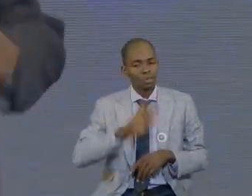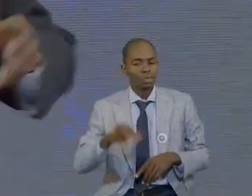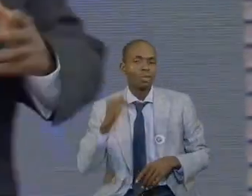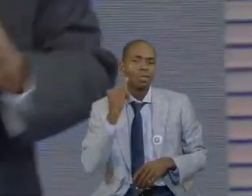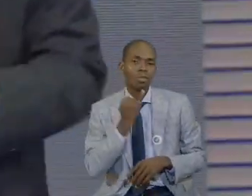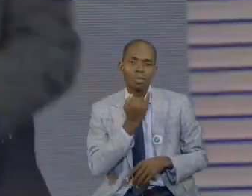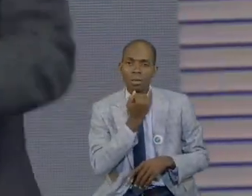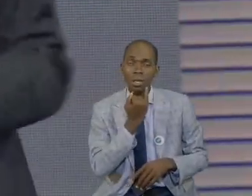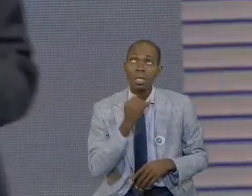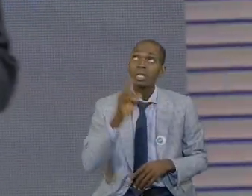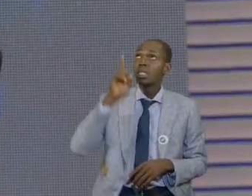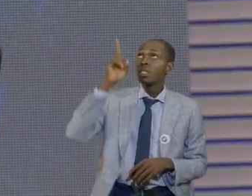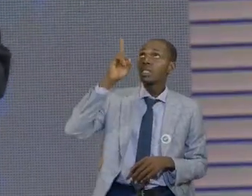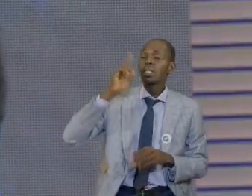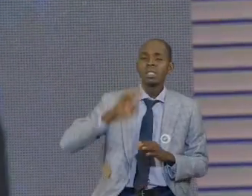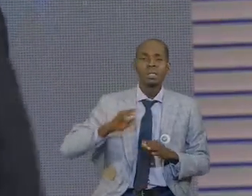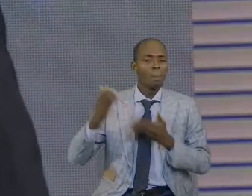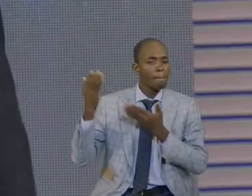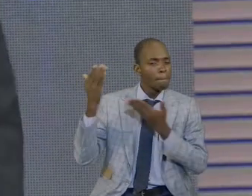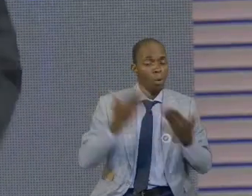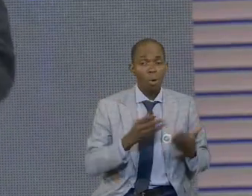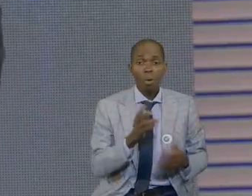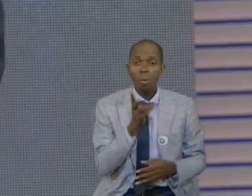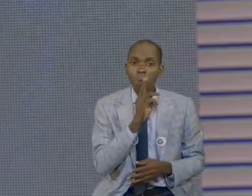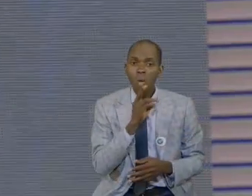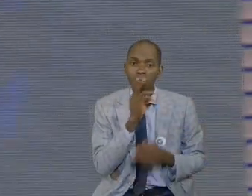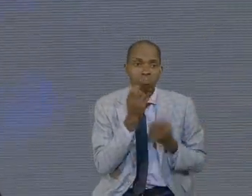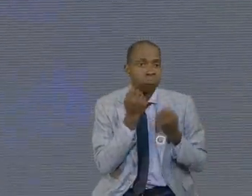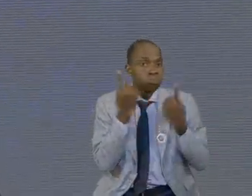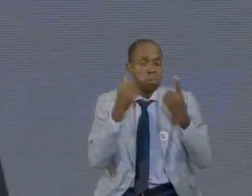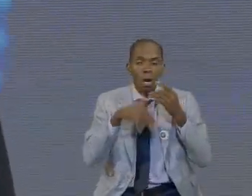The God who brought water out of the rock.